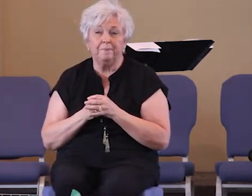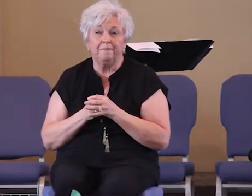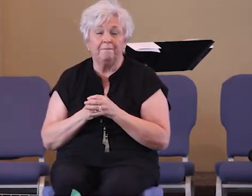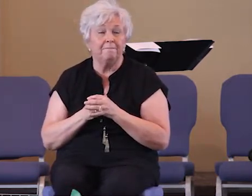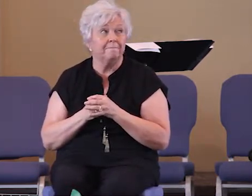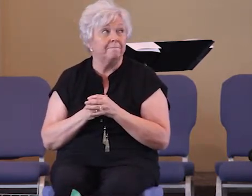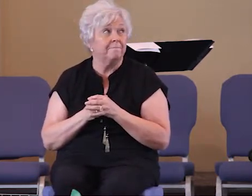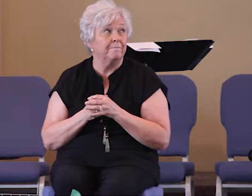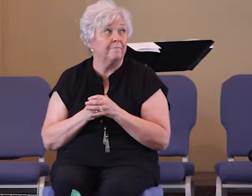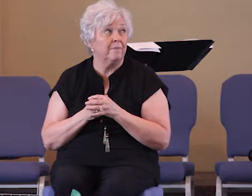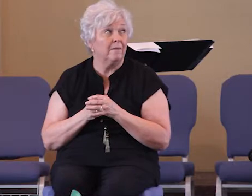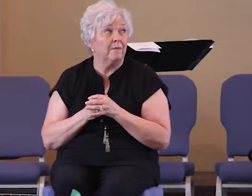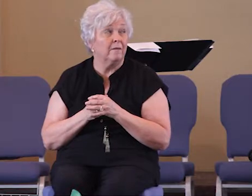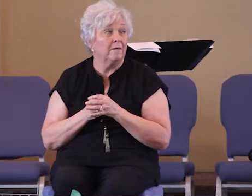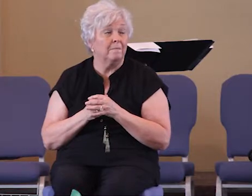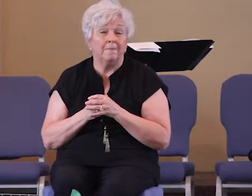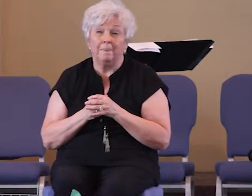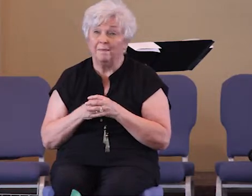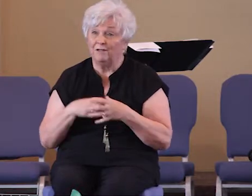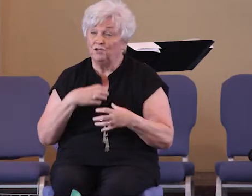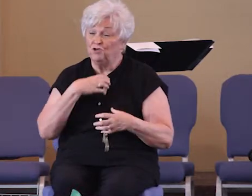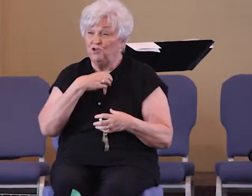Do you wish you had more?